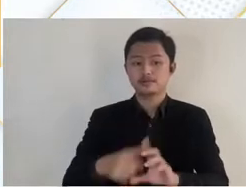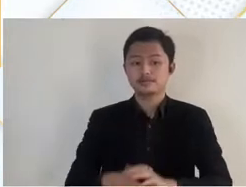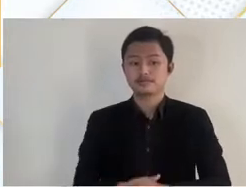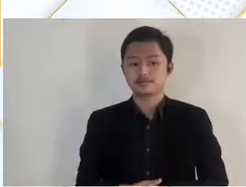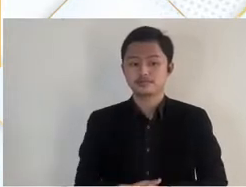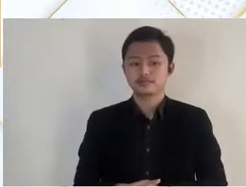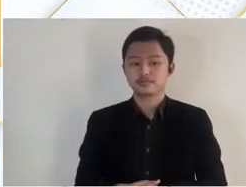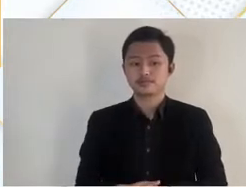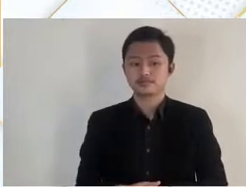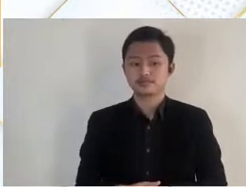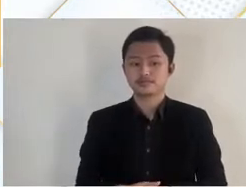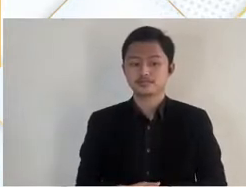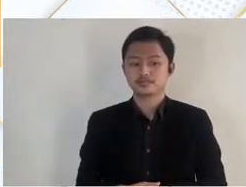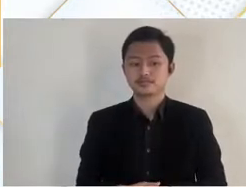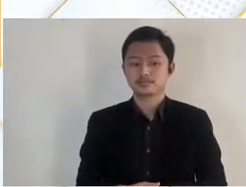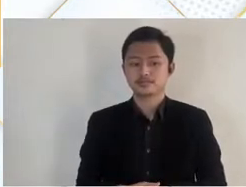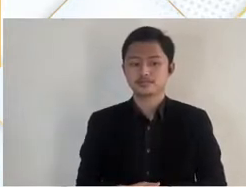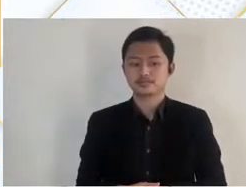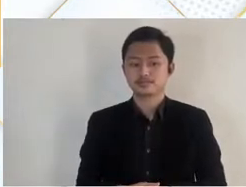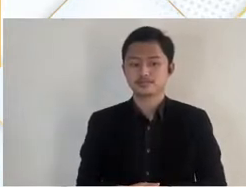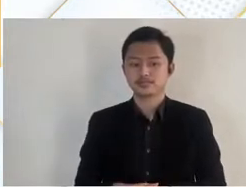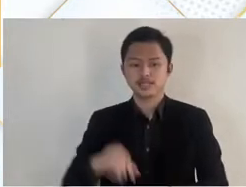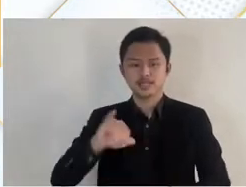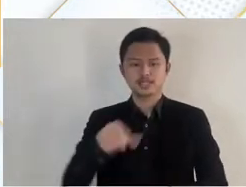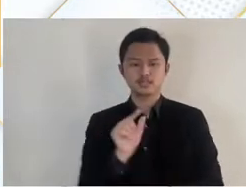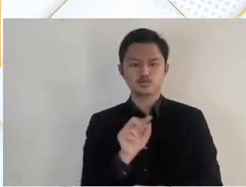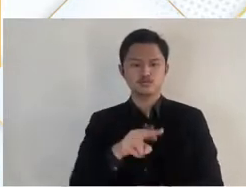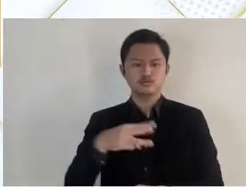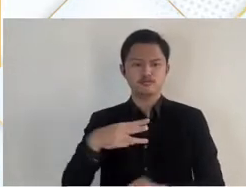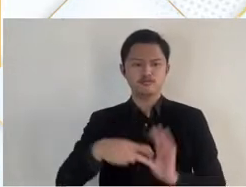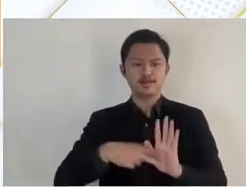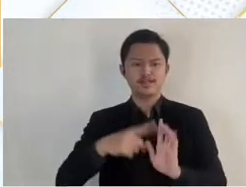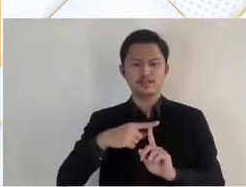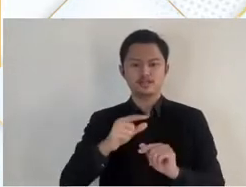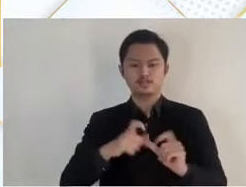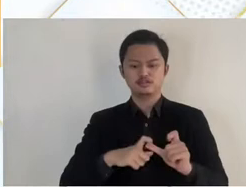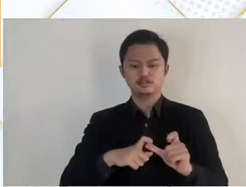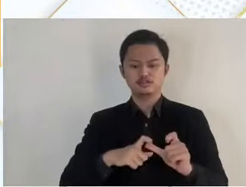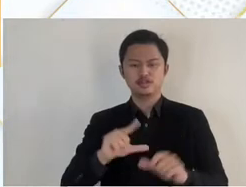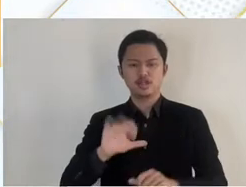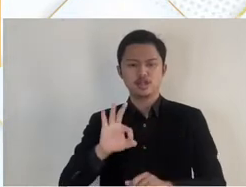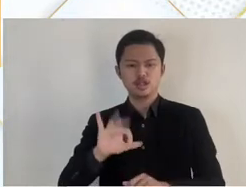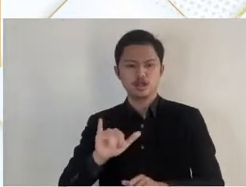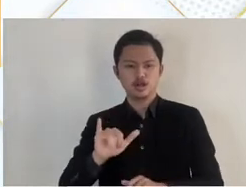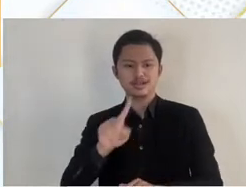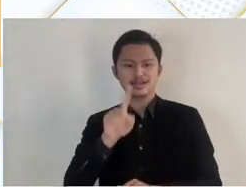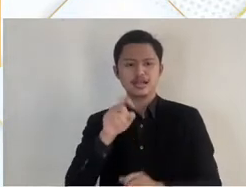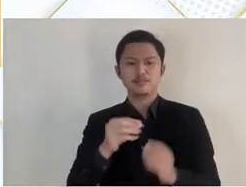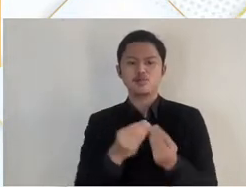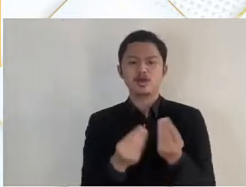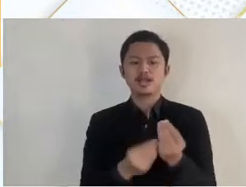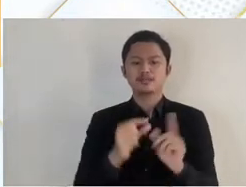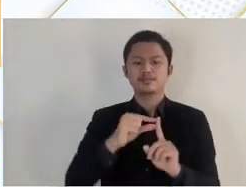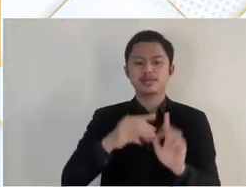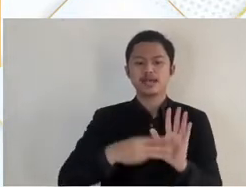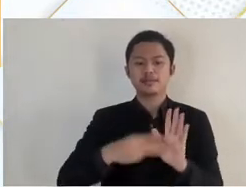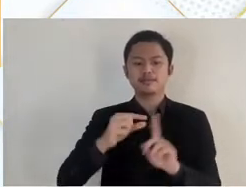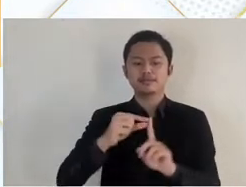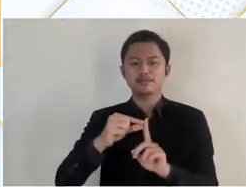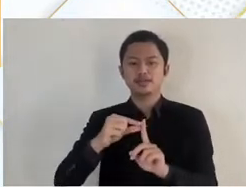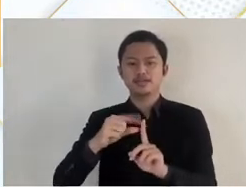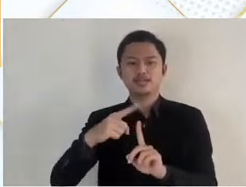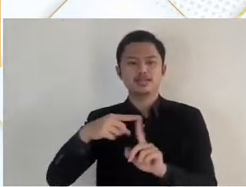from Juventus Sloy from the PMKRI. His question